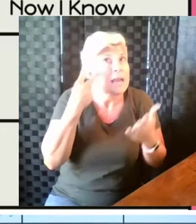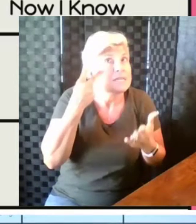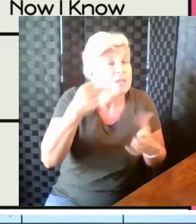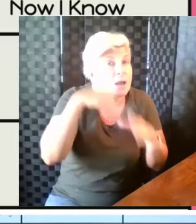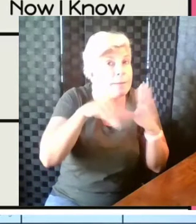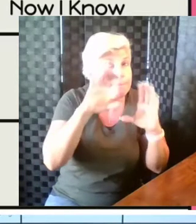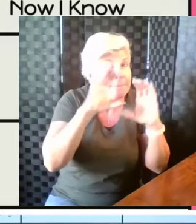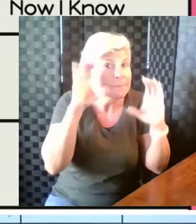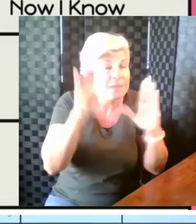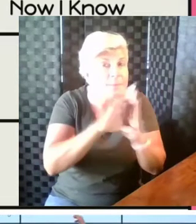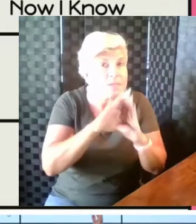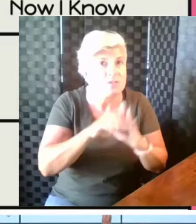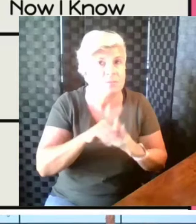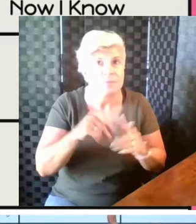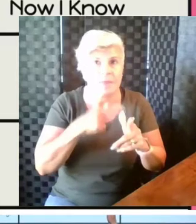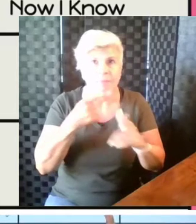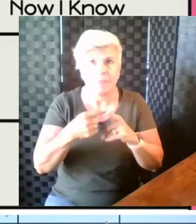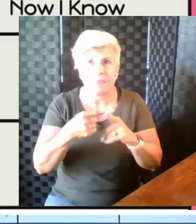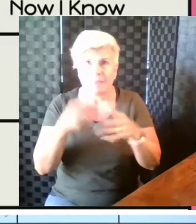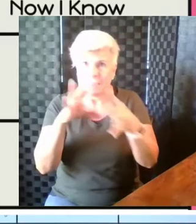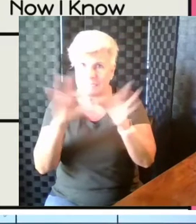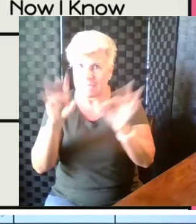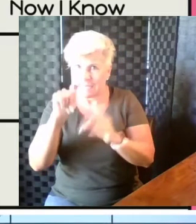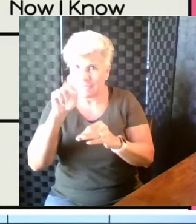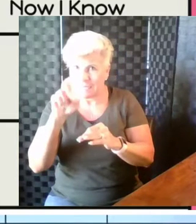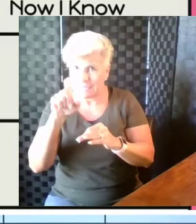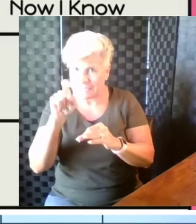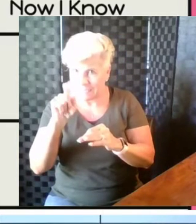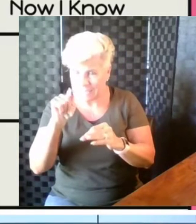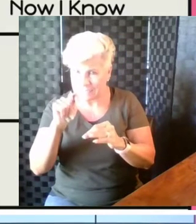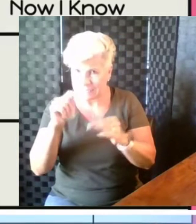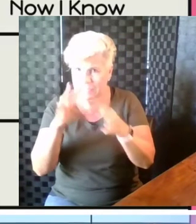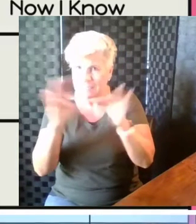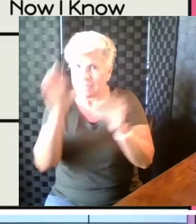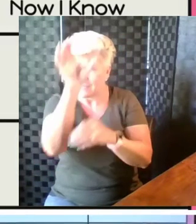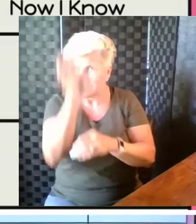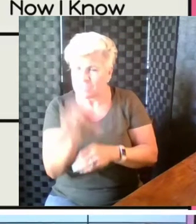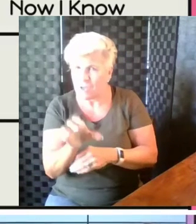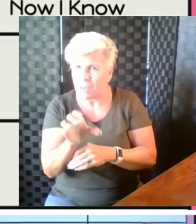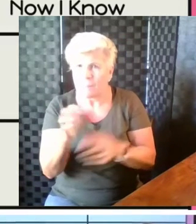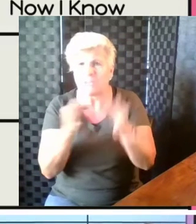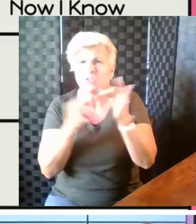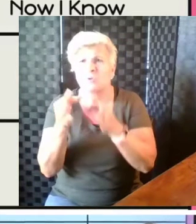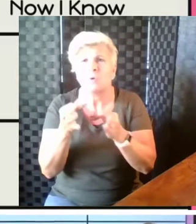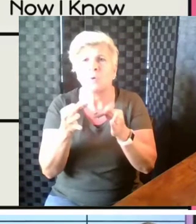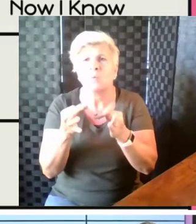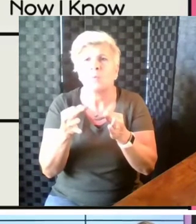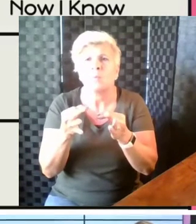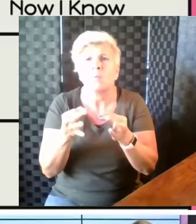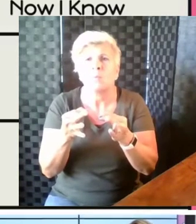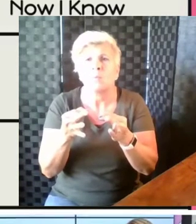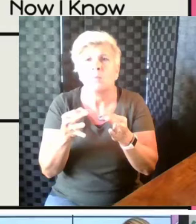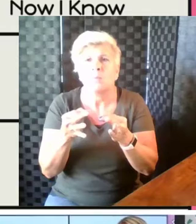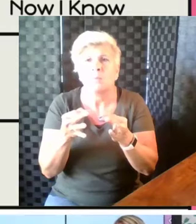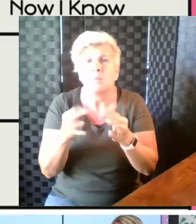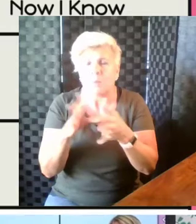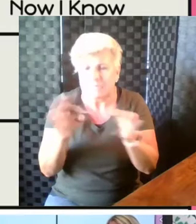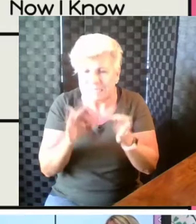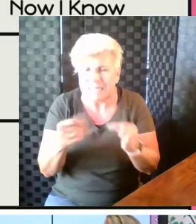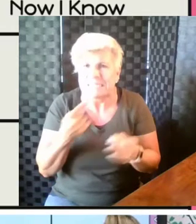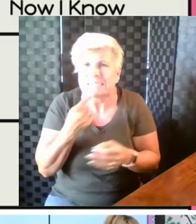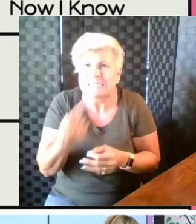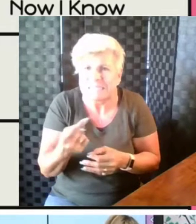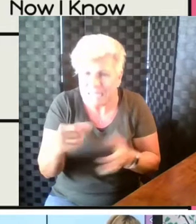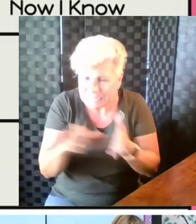the picture. And then I have the text. So that will be a column where I'm describing what the actual text said on